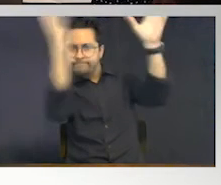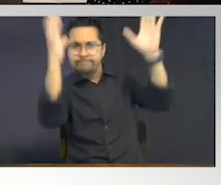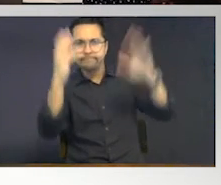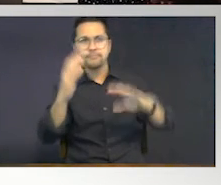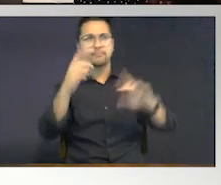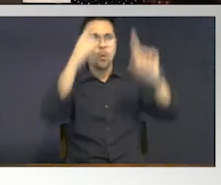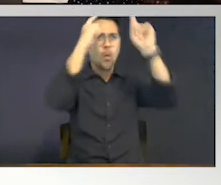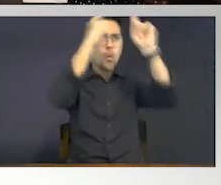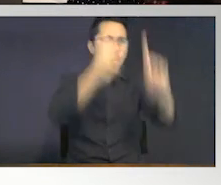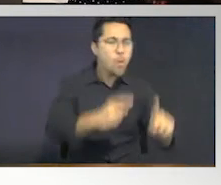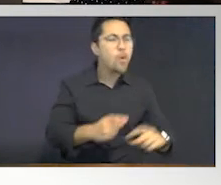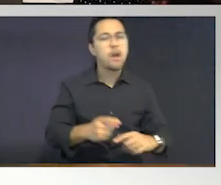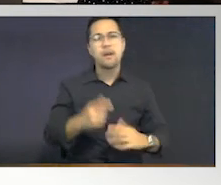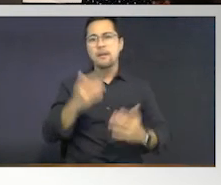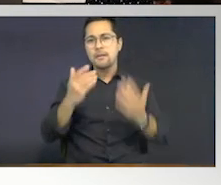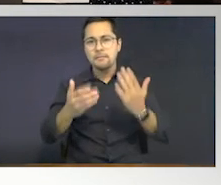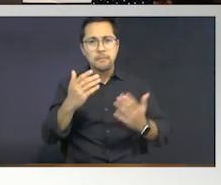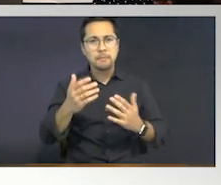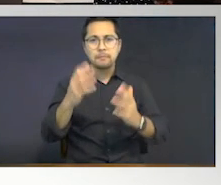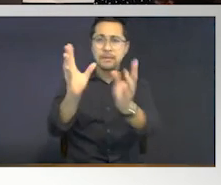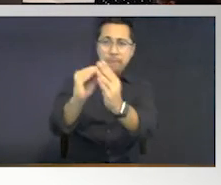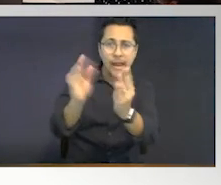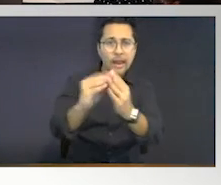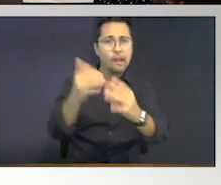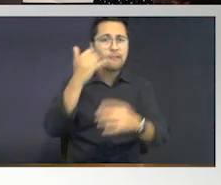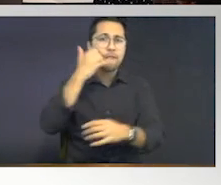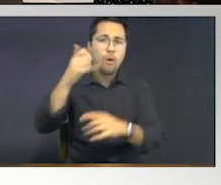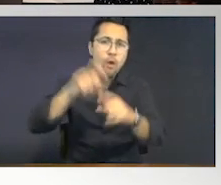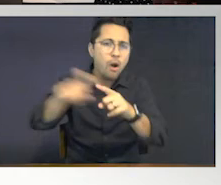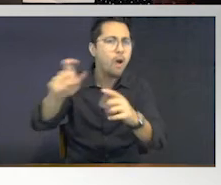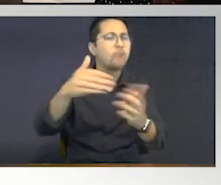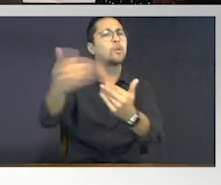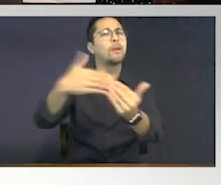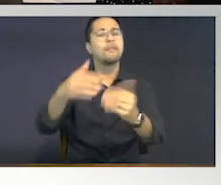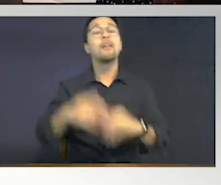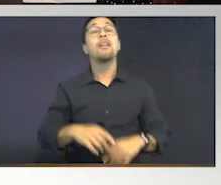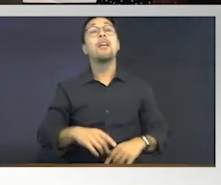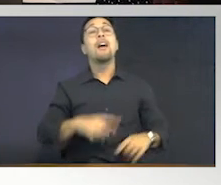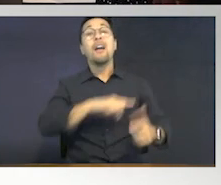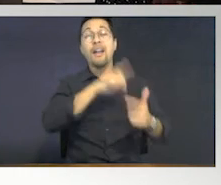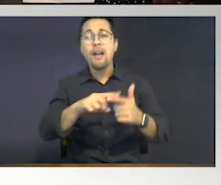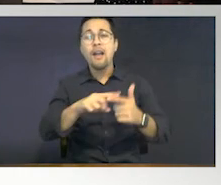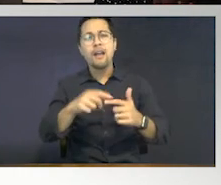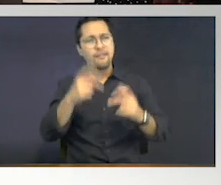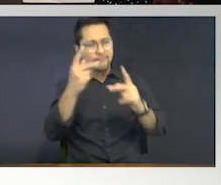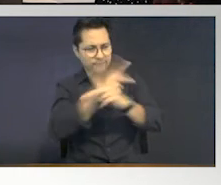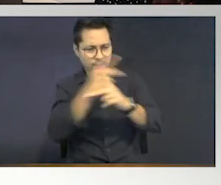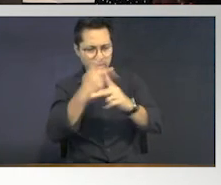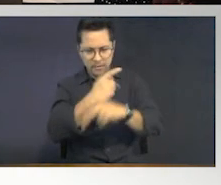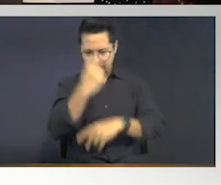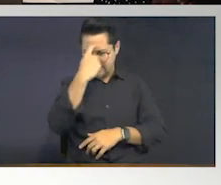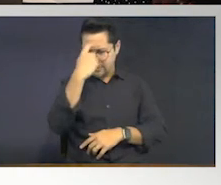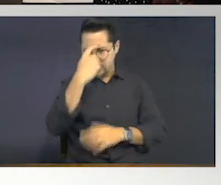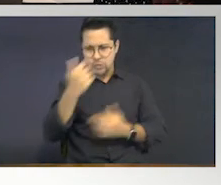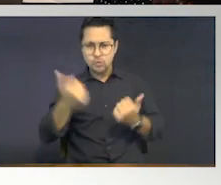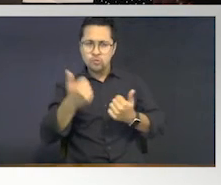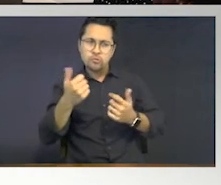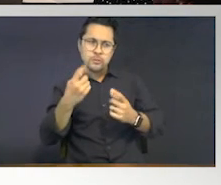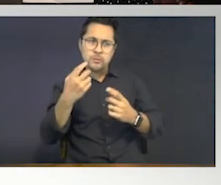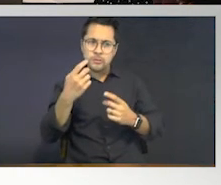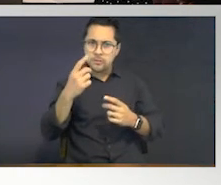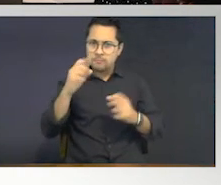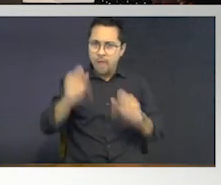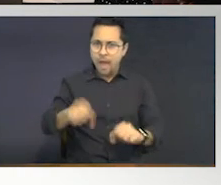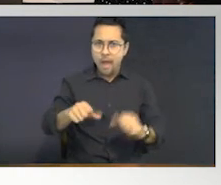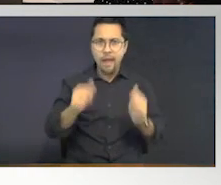writing an email or making a phone call. And then, try to figure out in your mind, what's reasonable with the